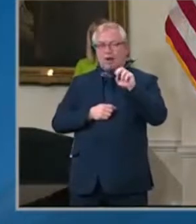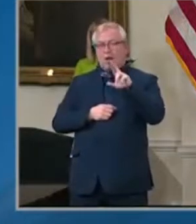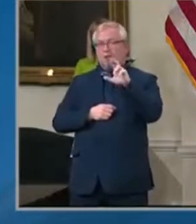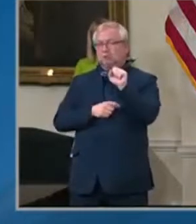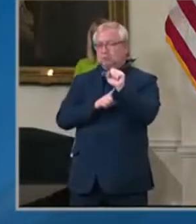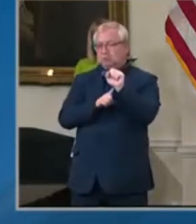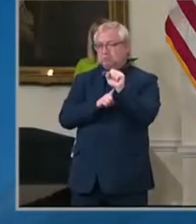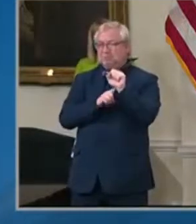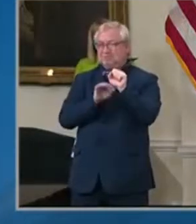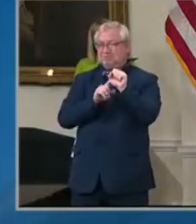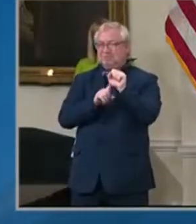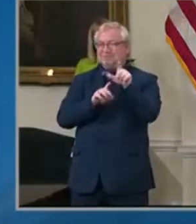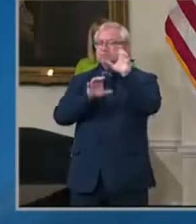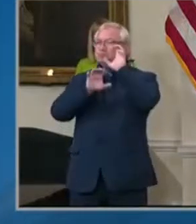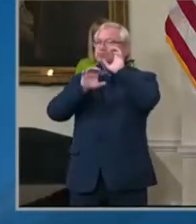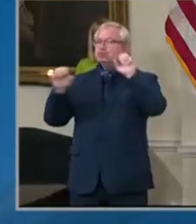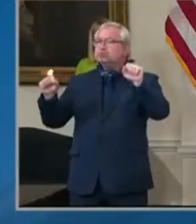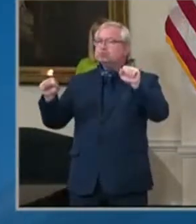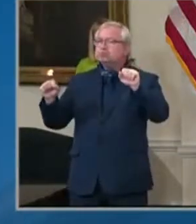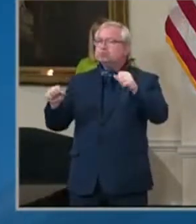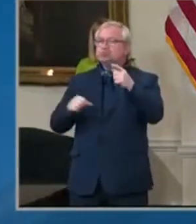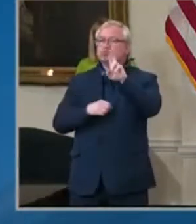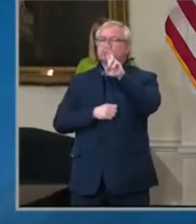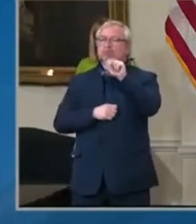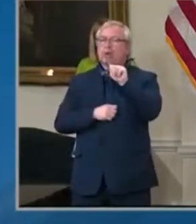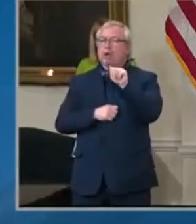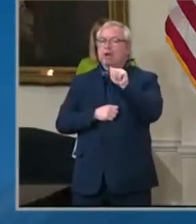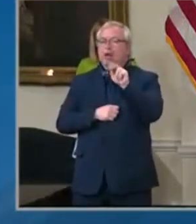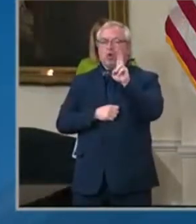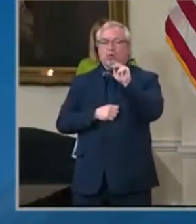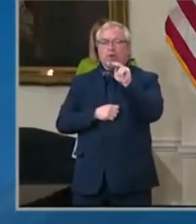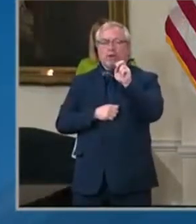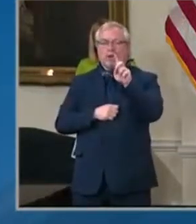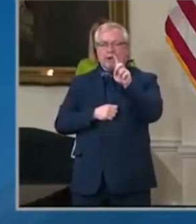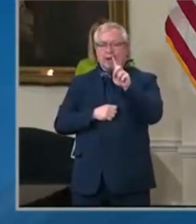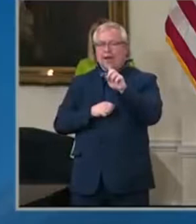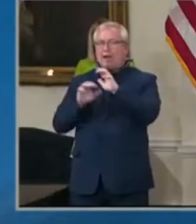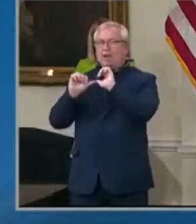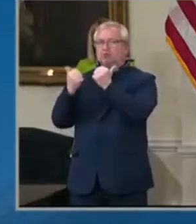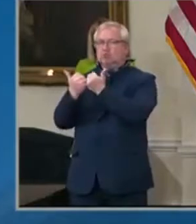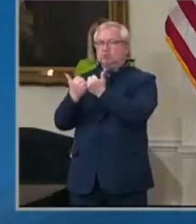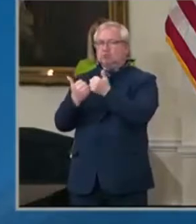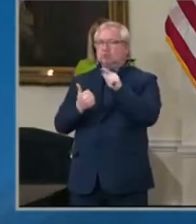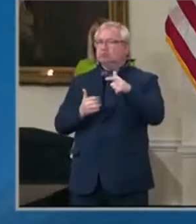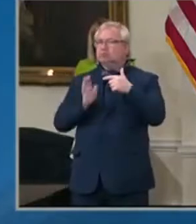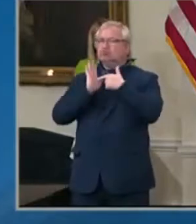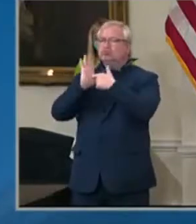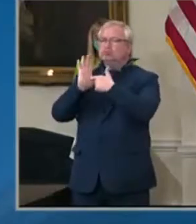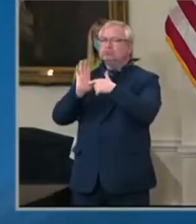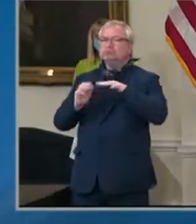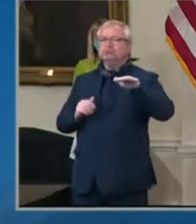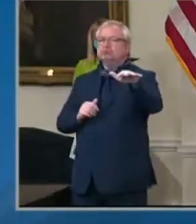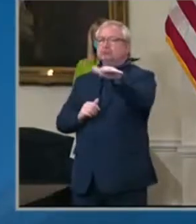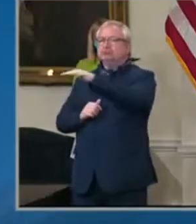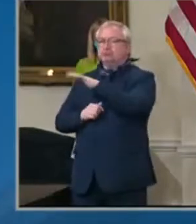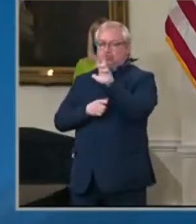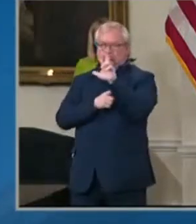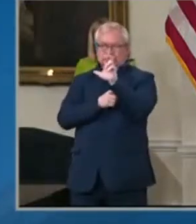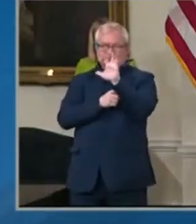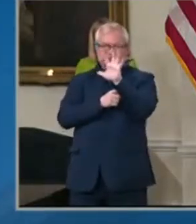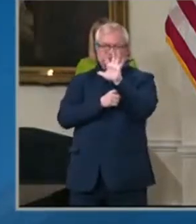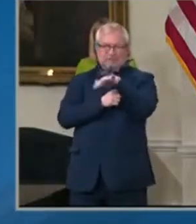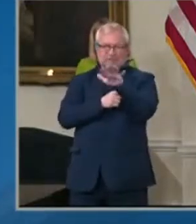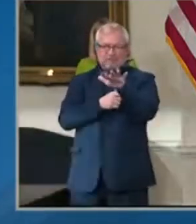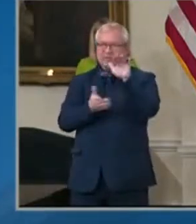UA, the United Association, which represents 355,000 members of the building trades